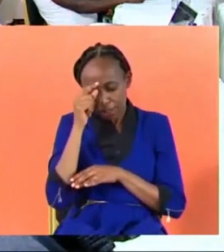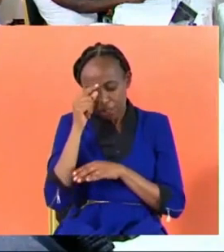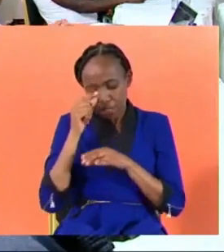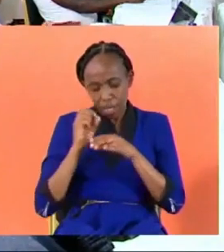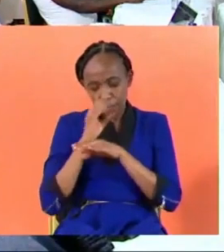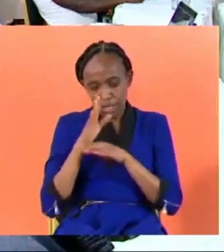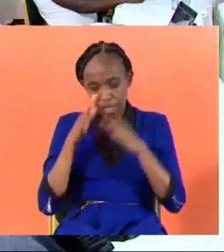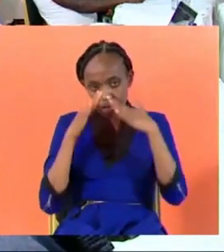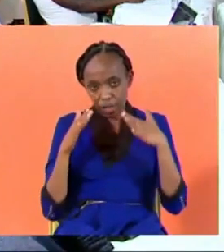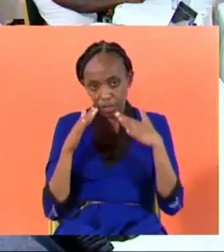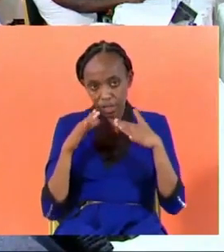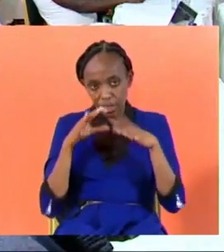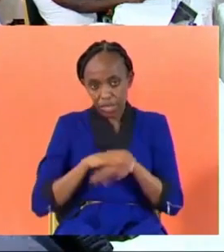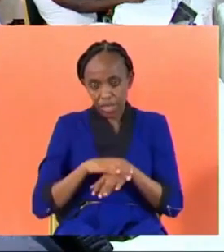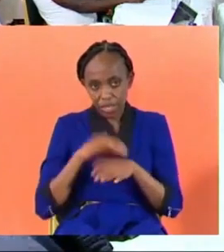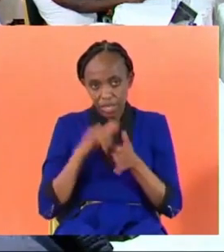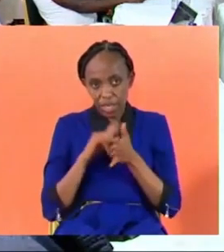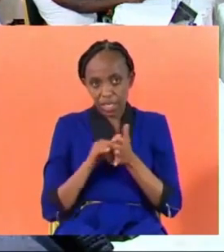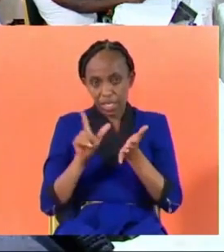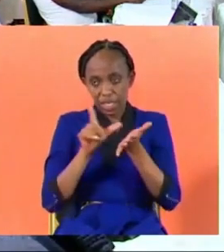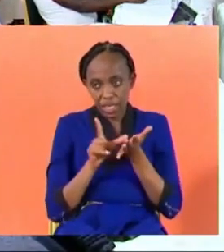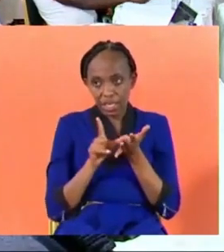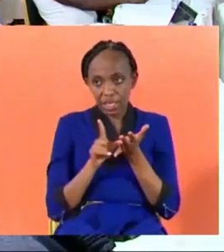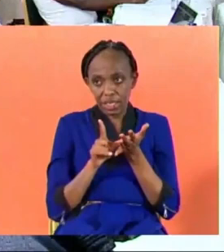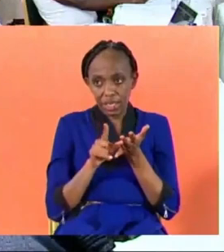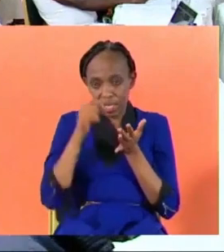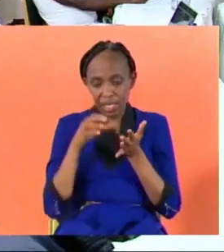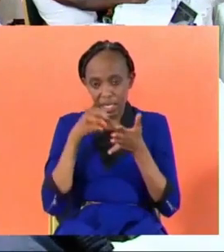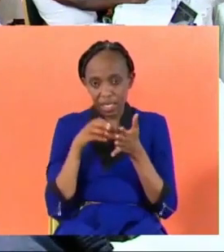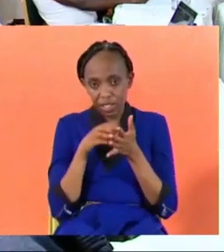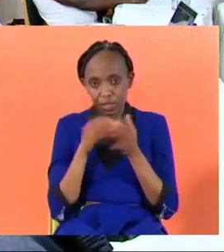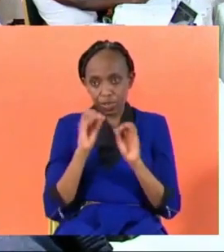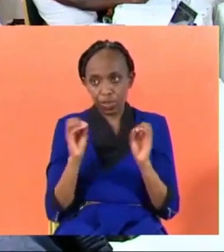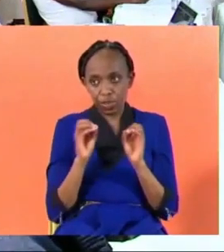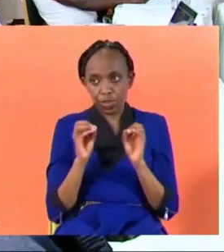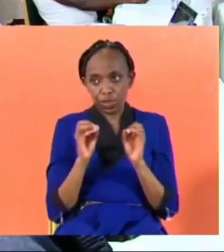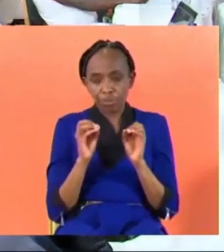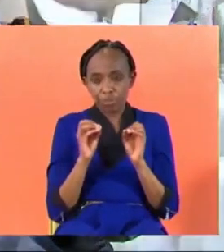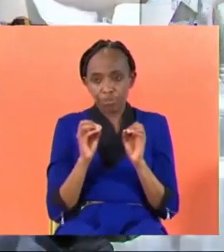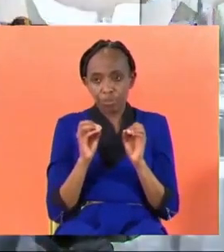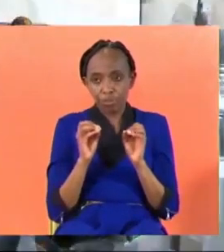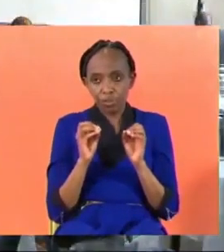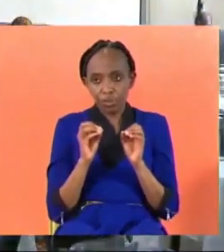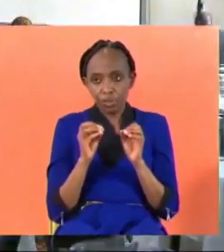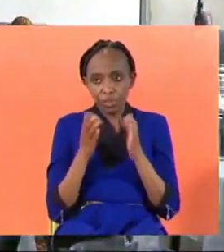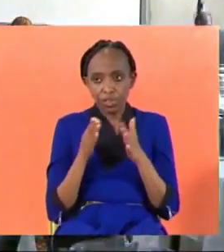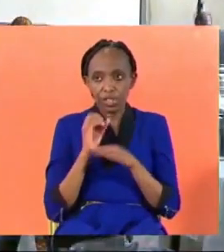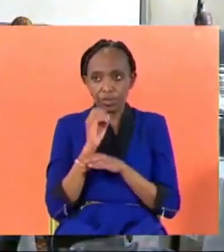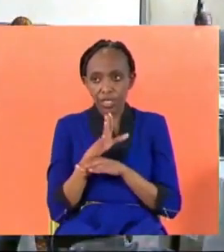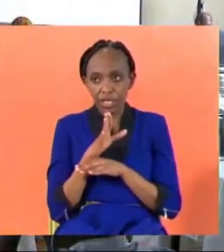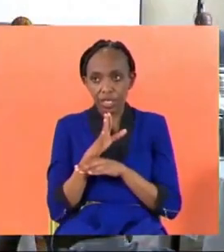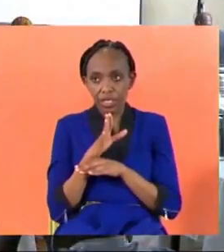they control, and you find that debt is not a key issue, key message. It is published in the public media, like the